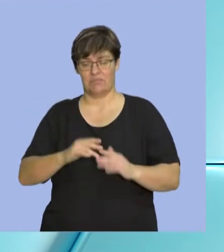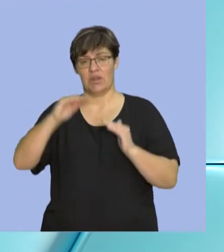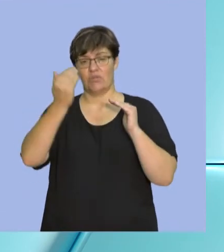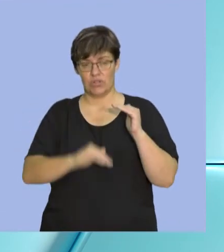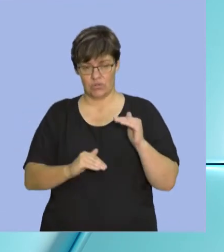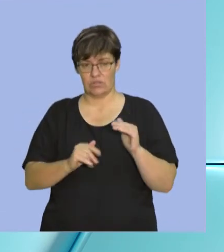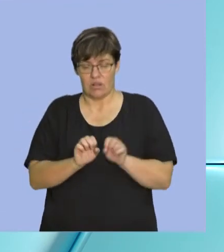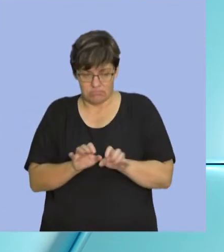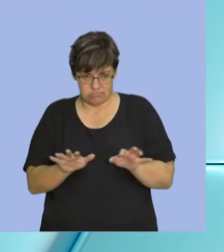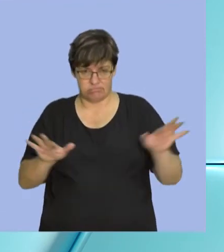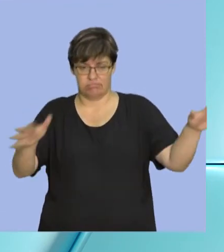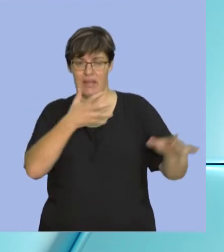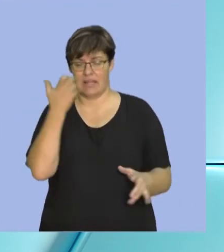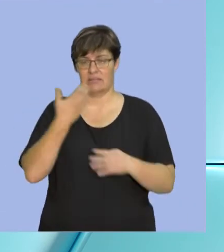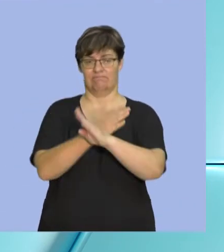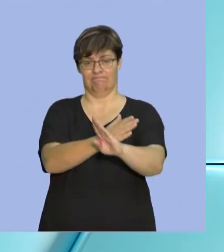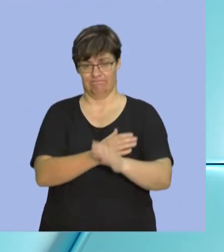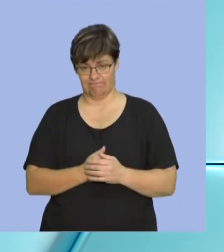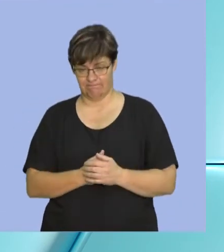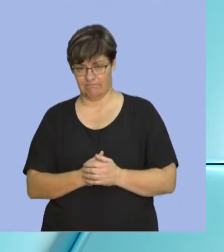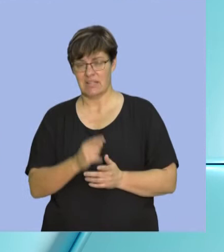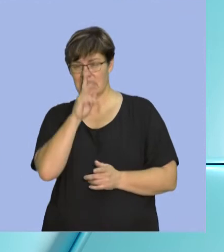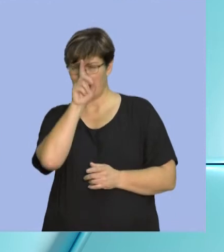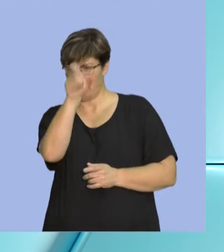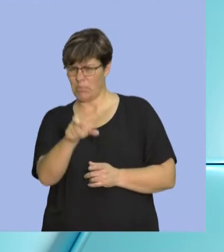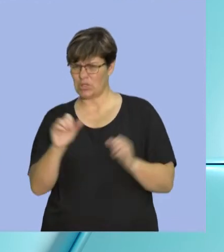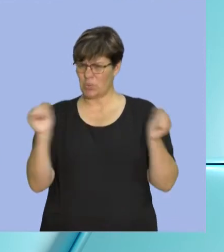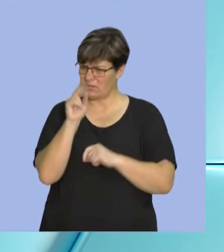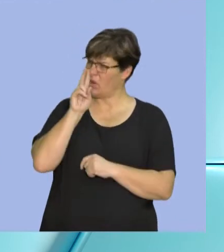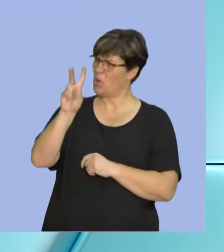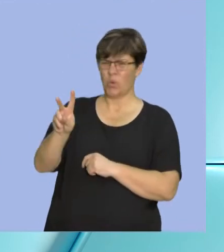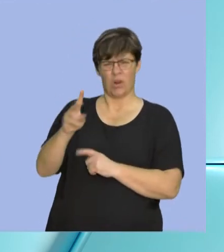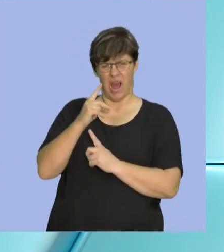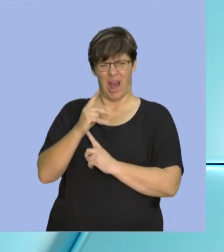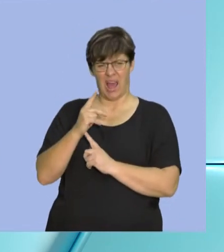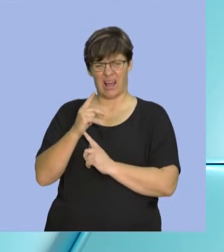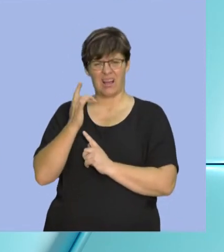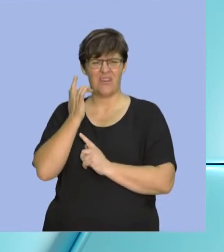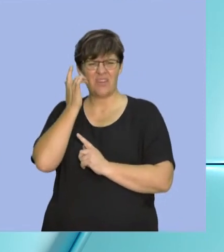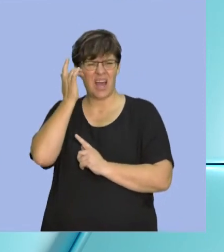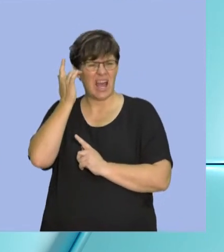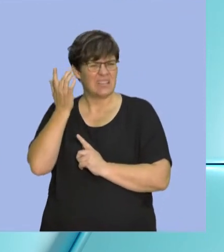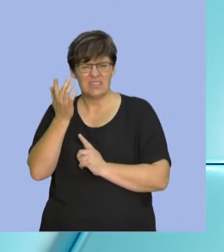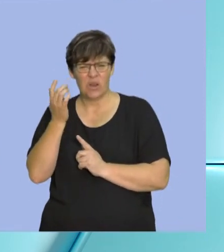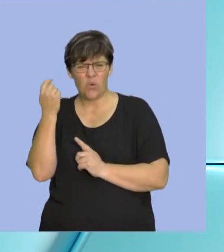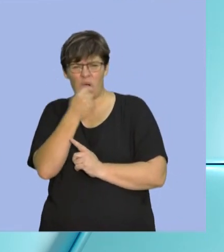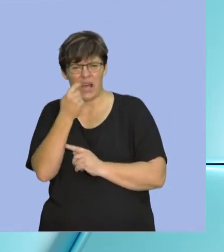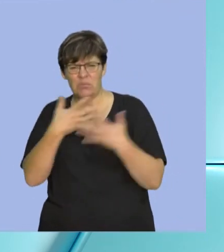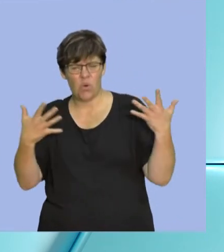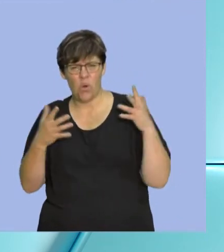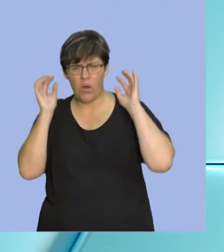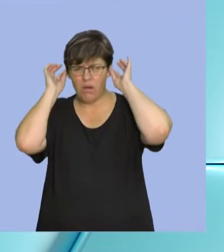surrounding. And hence, if you look at someone in winter, we tend to be much pale. Our ears feel much cooler than they normally